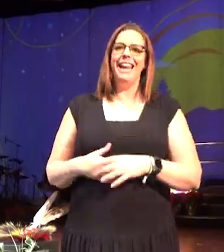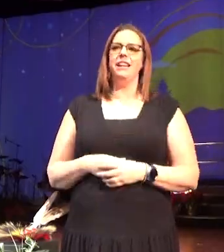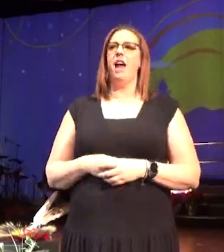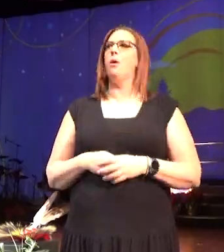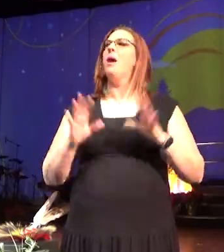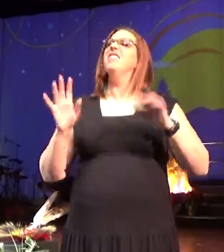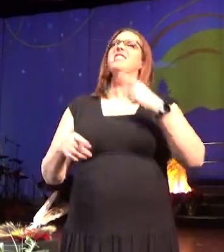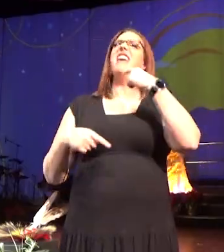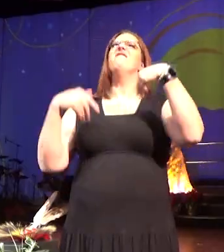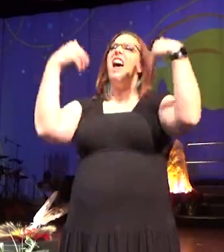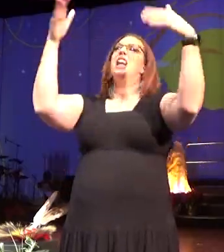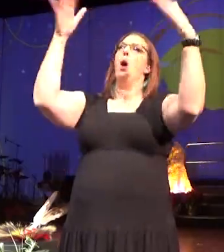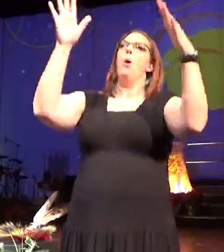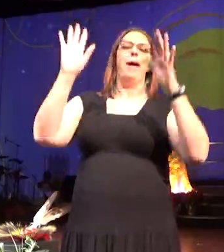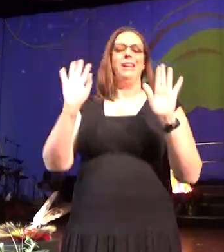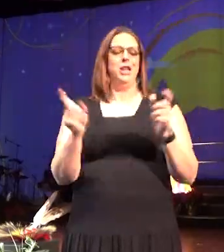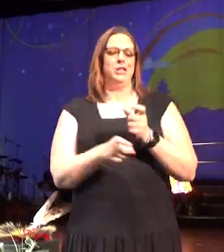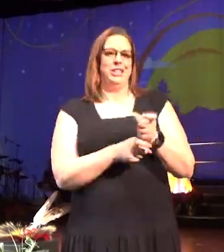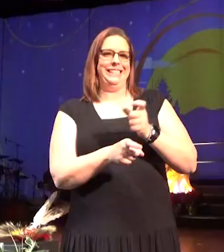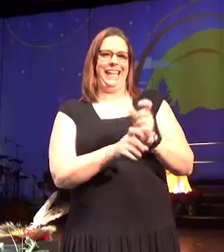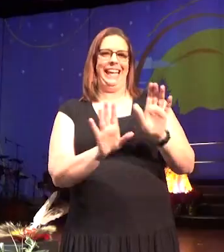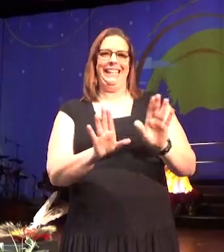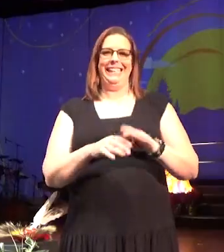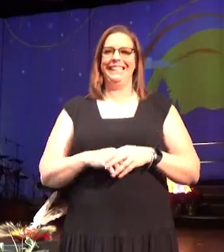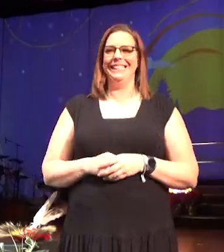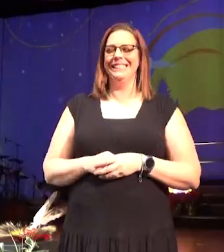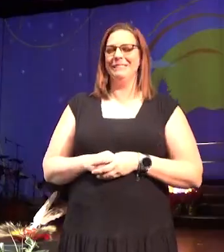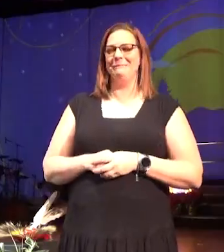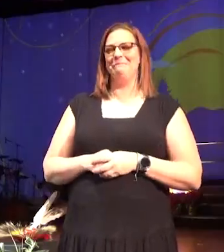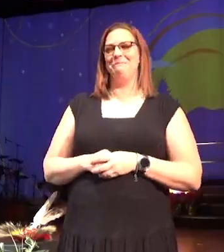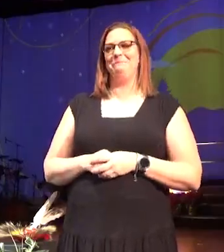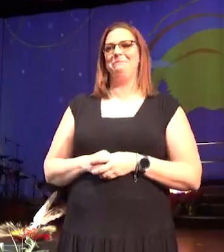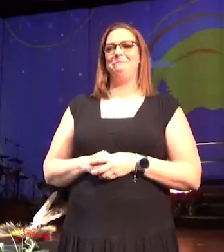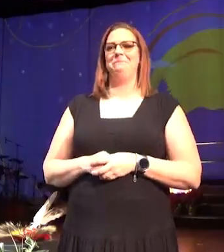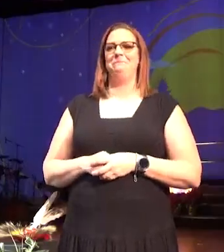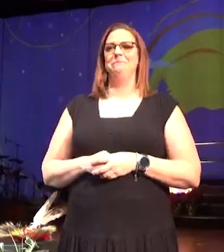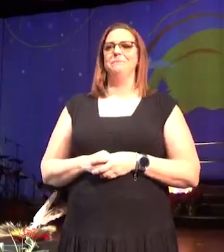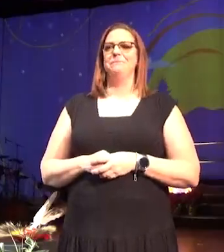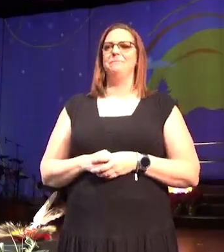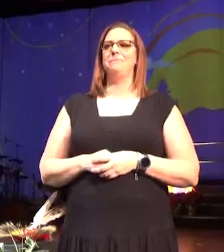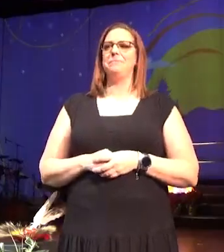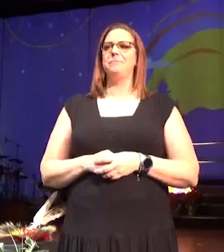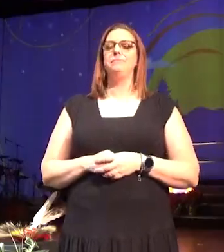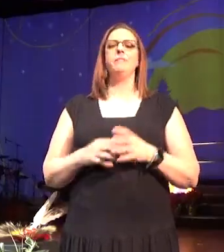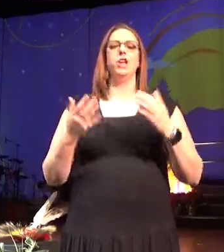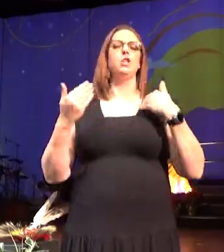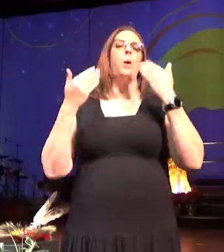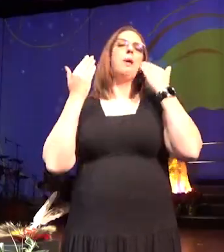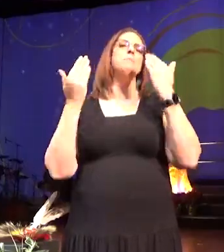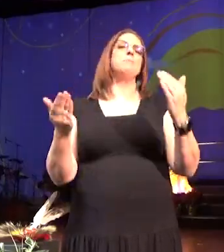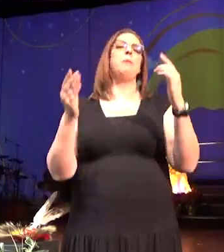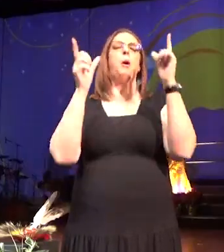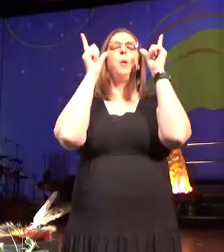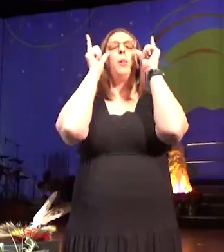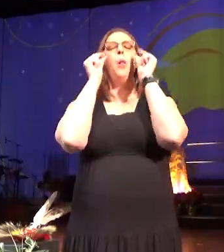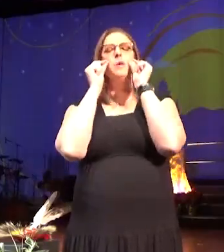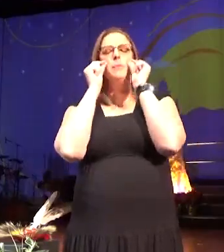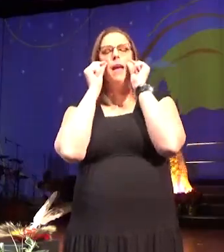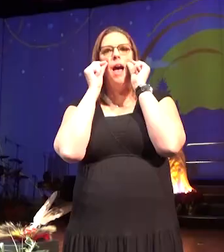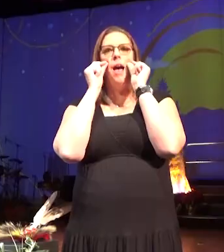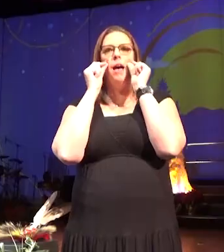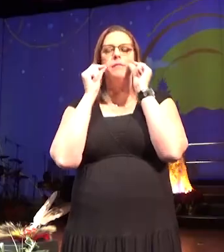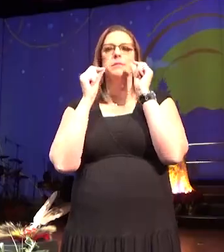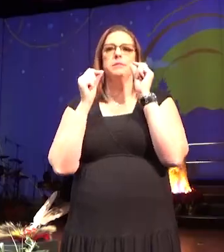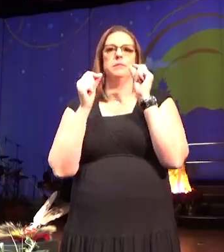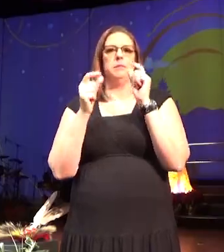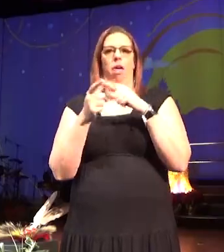I want to say, "Well, go away then." Just kidding. And then I closed my eyes, and just like that, I was